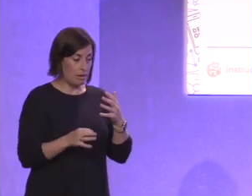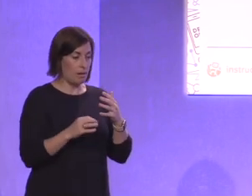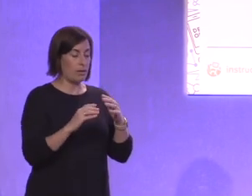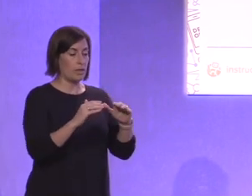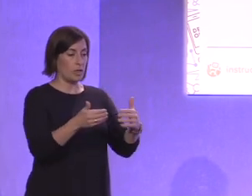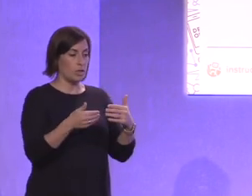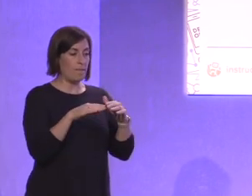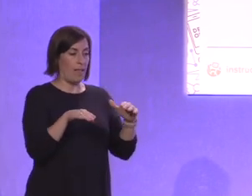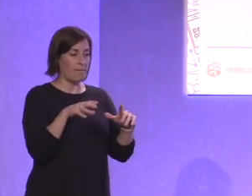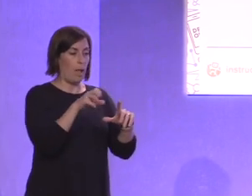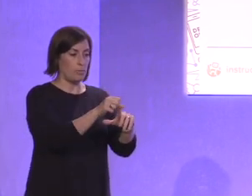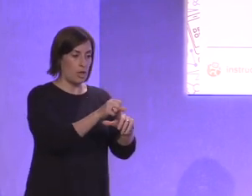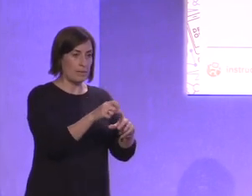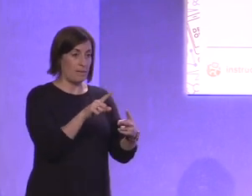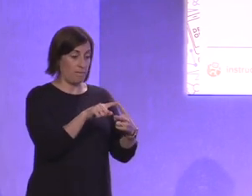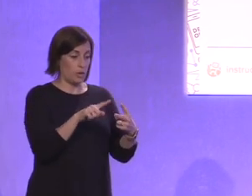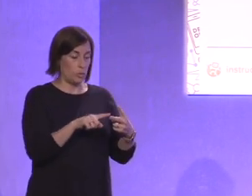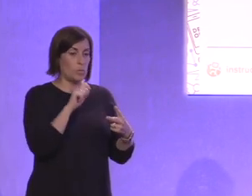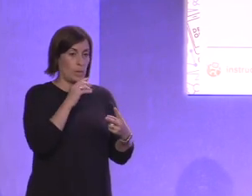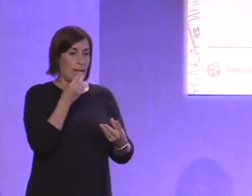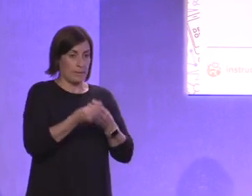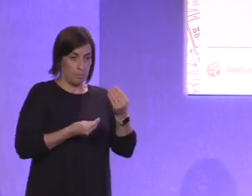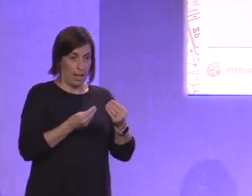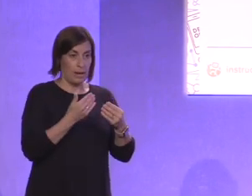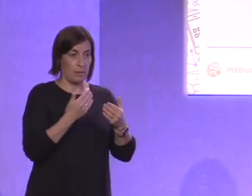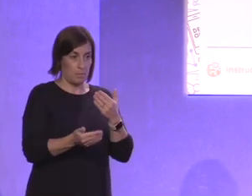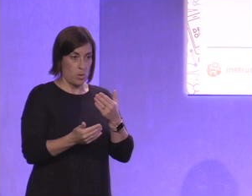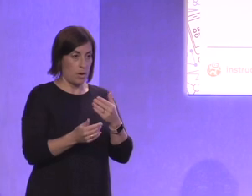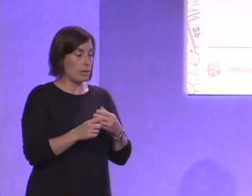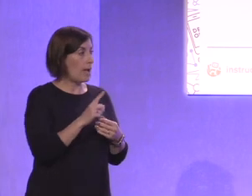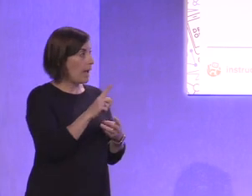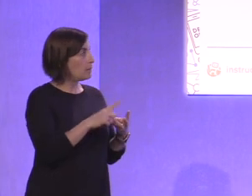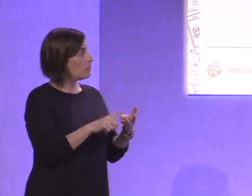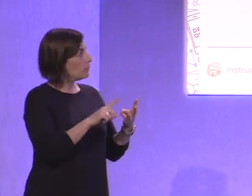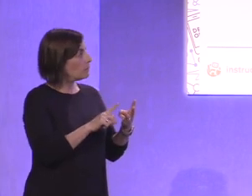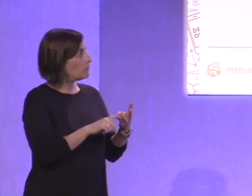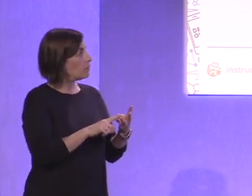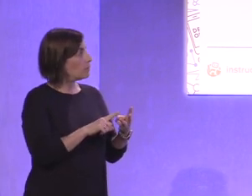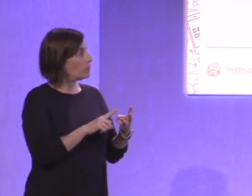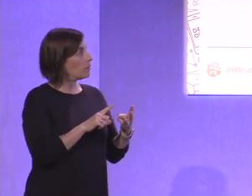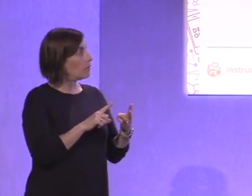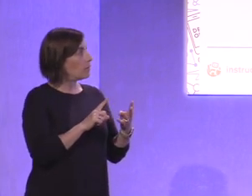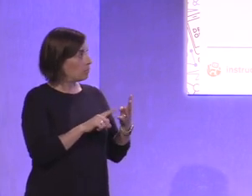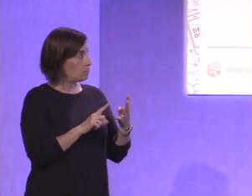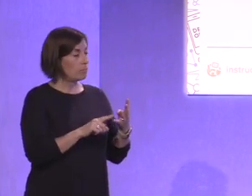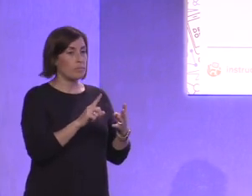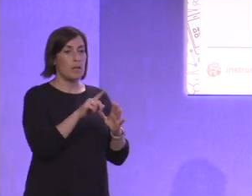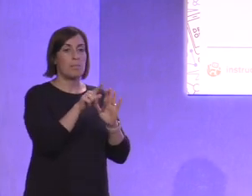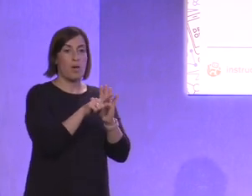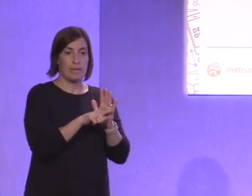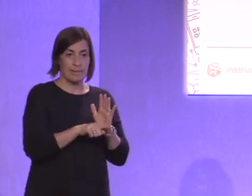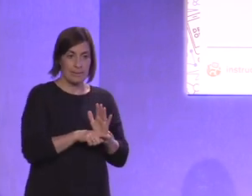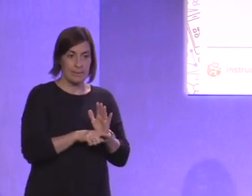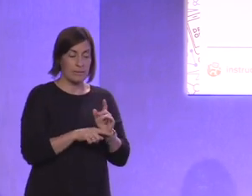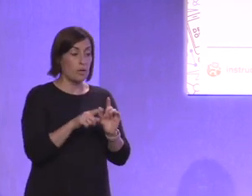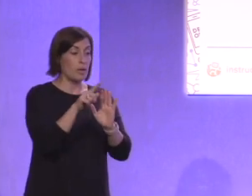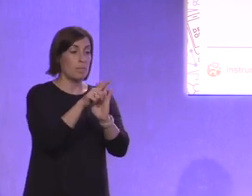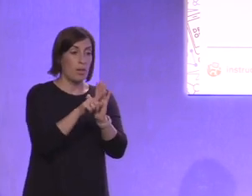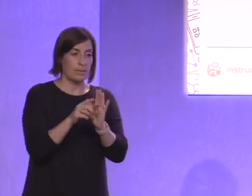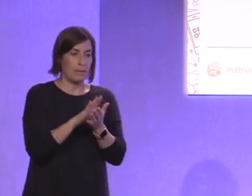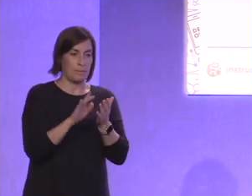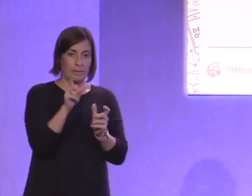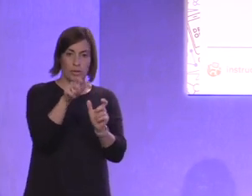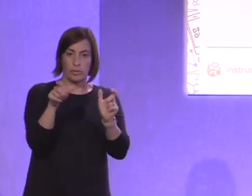objective, and I'll describe what that is, and fundamentally the policy. The policy is what happens when my users are in too much pain,